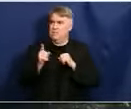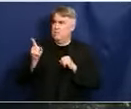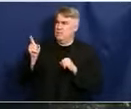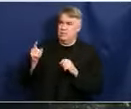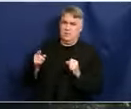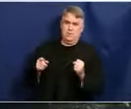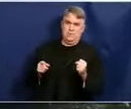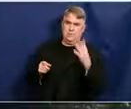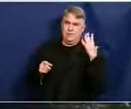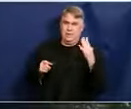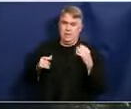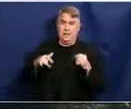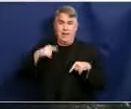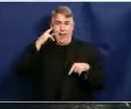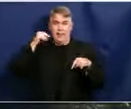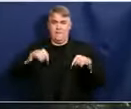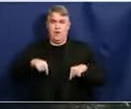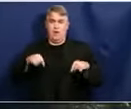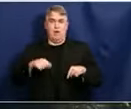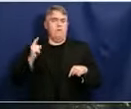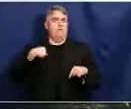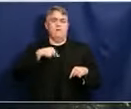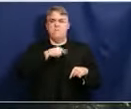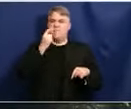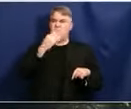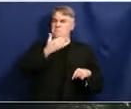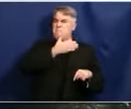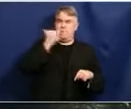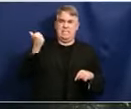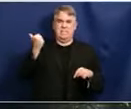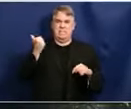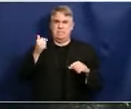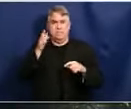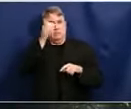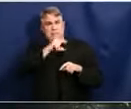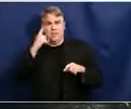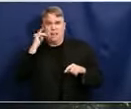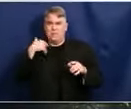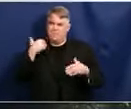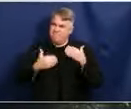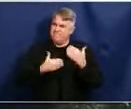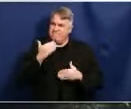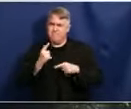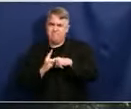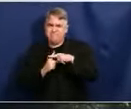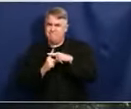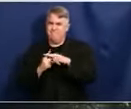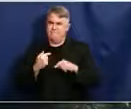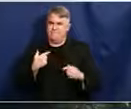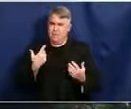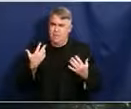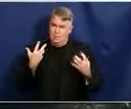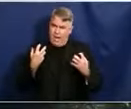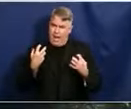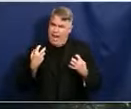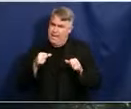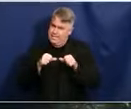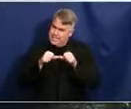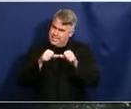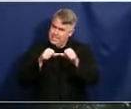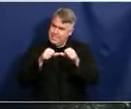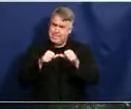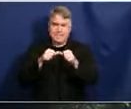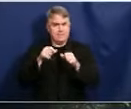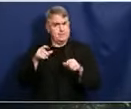overwhelming our healthcare system. And we're now working and making progress to come out of this, to truly build back better, to get our